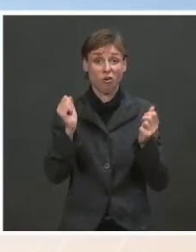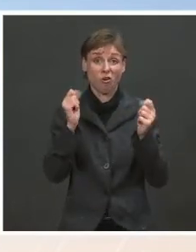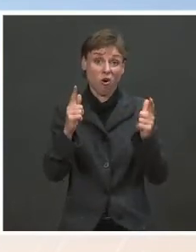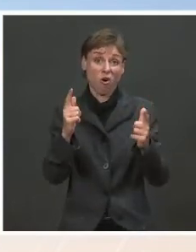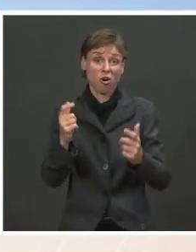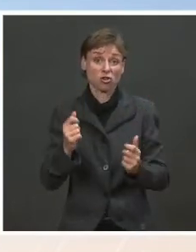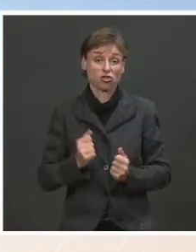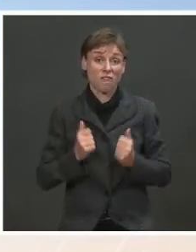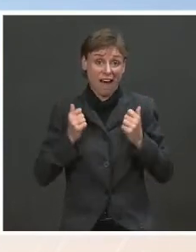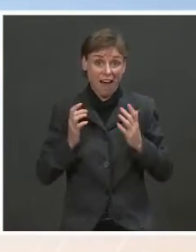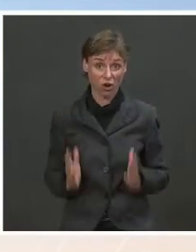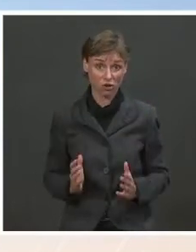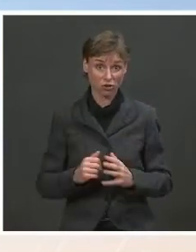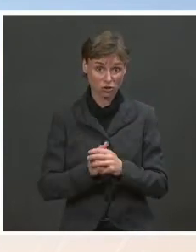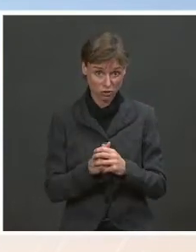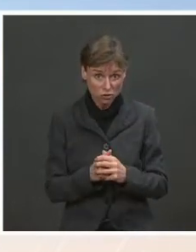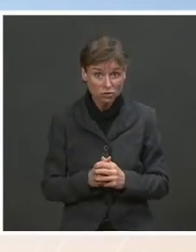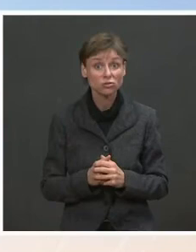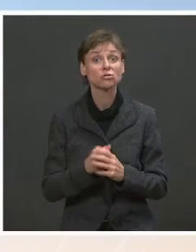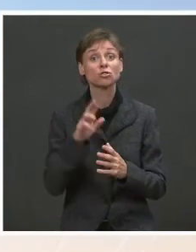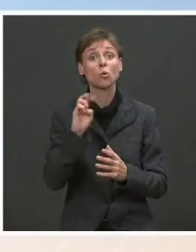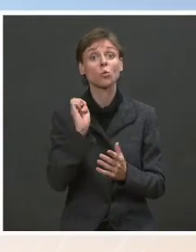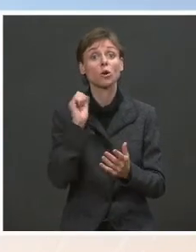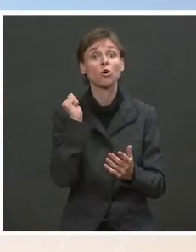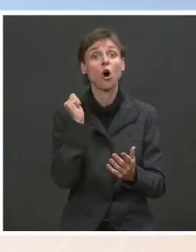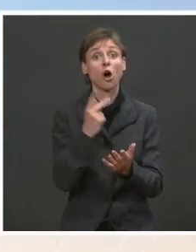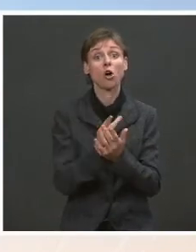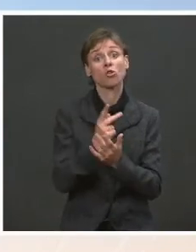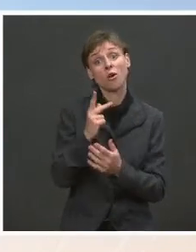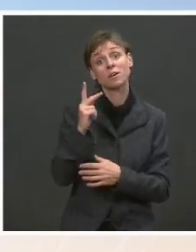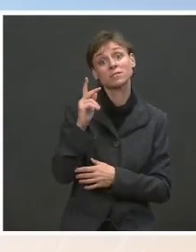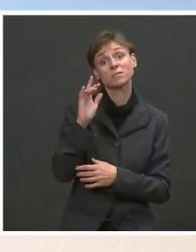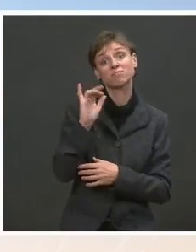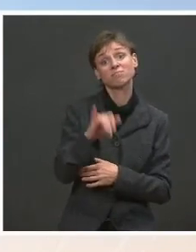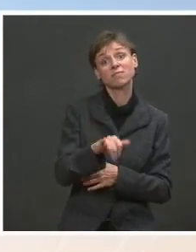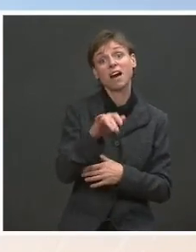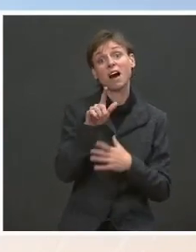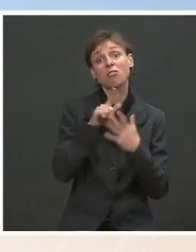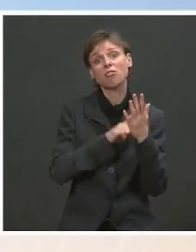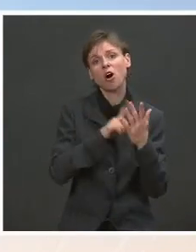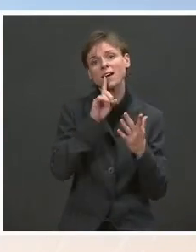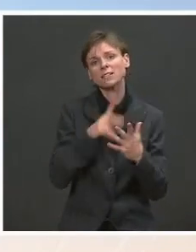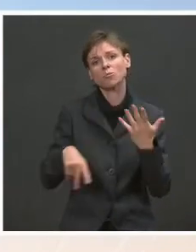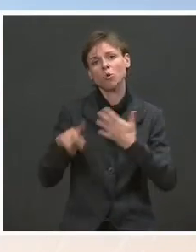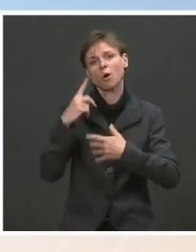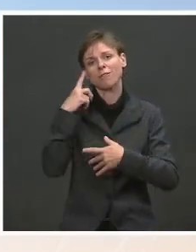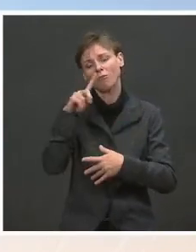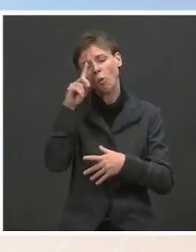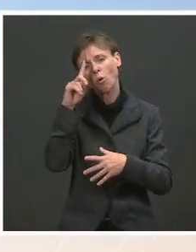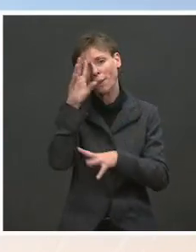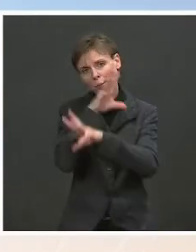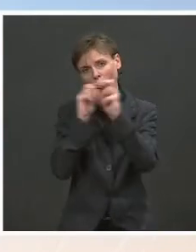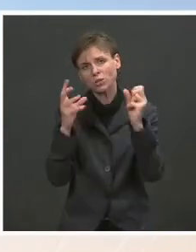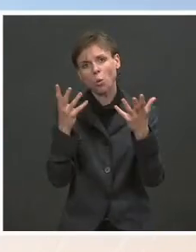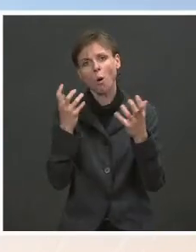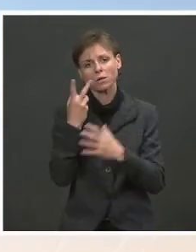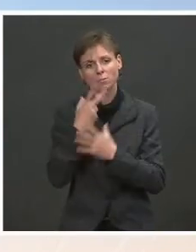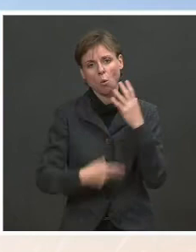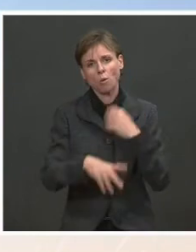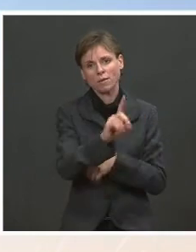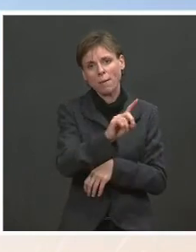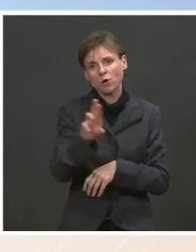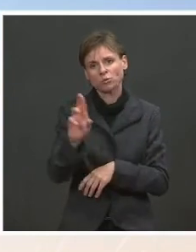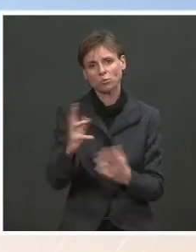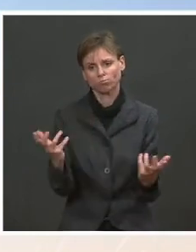survivors. Reauthorizing VAWA is a priority for the president, and he urges the Senate to also come together in a bipartisan manner to ensure